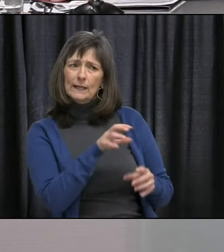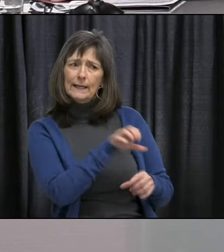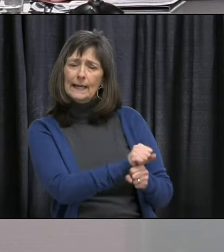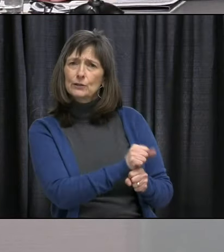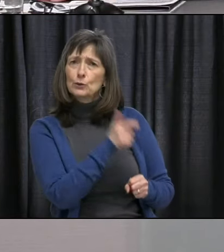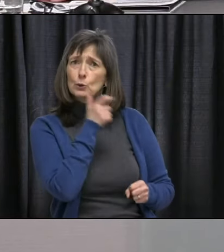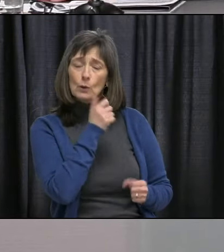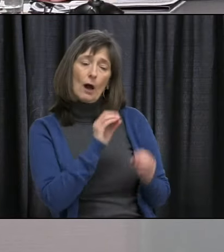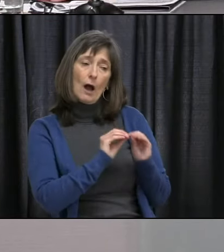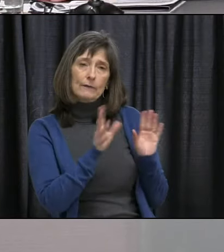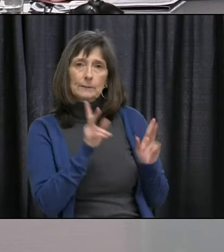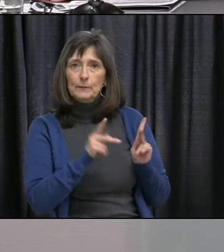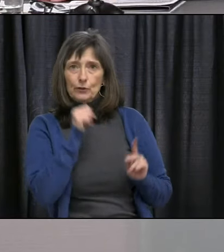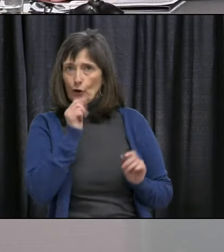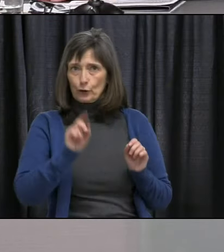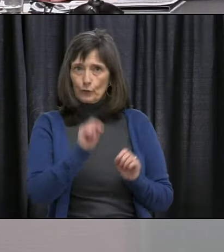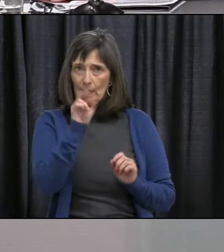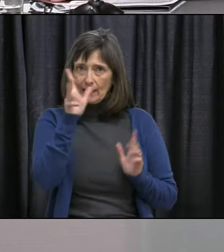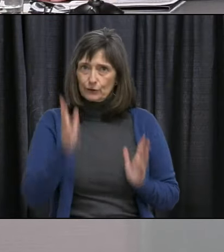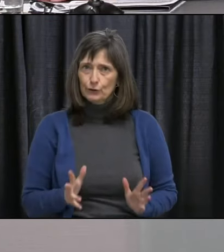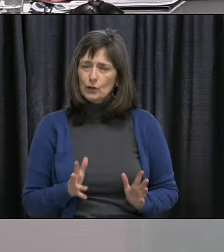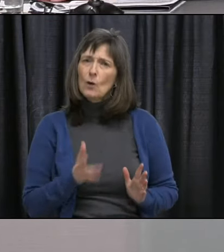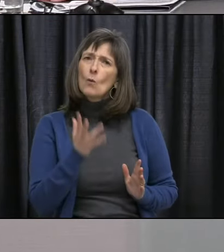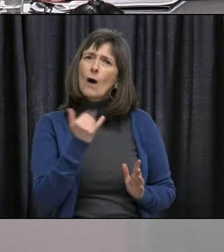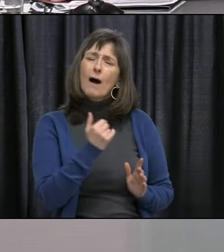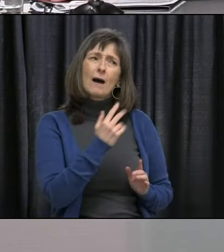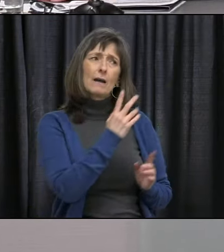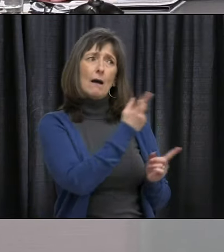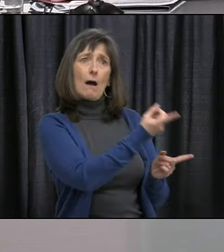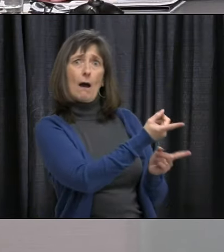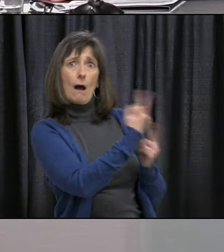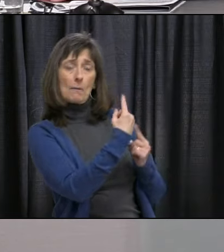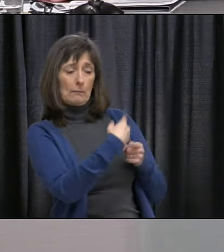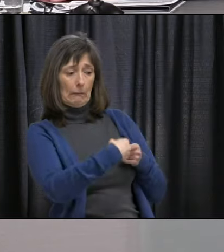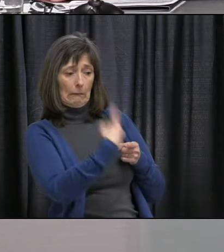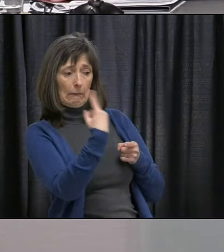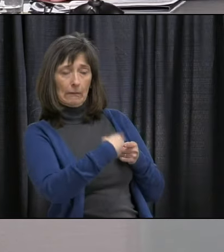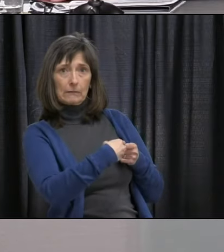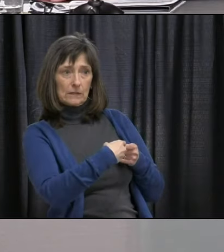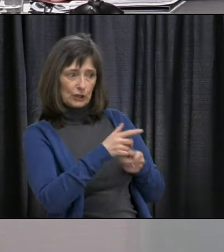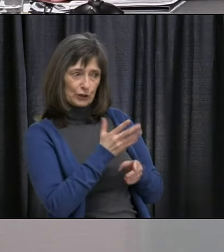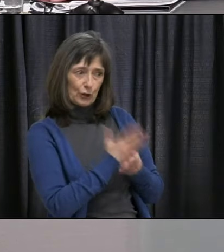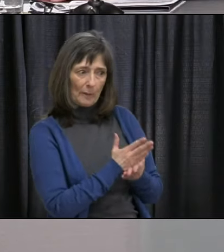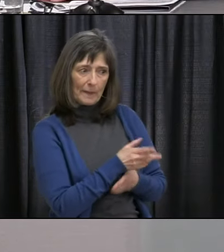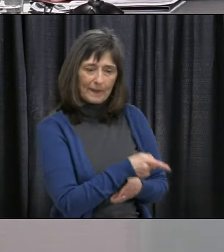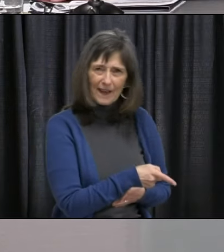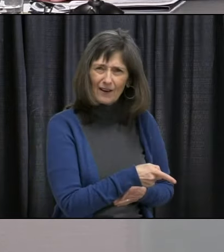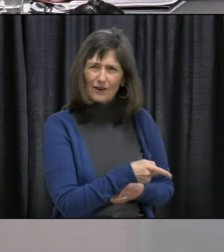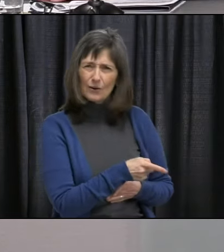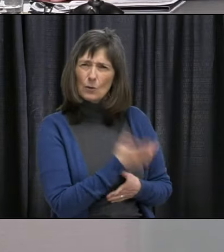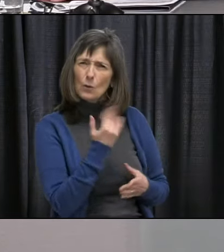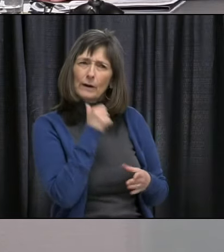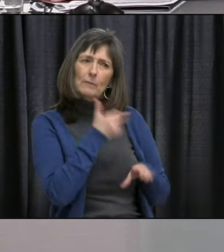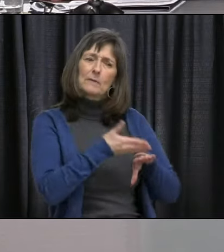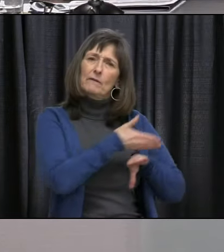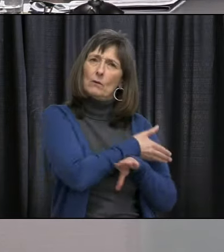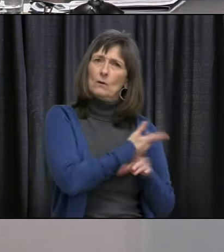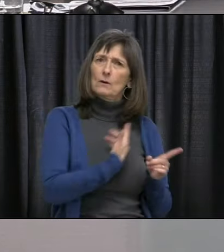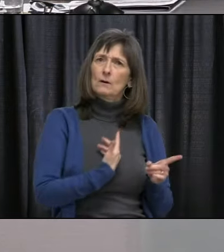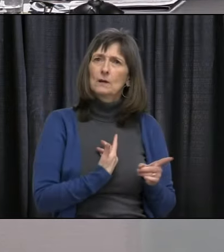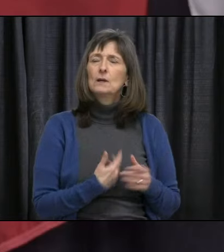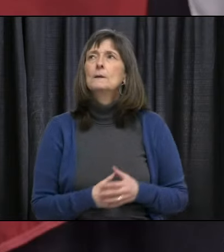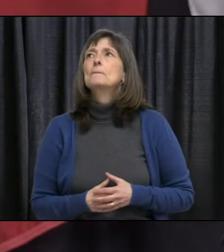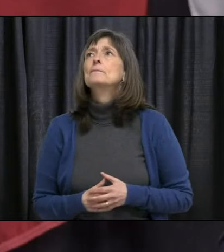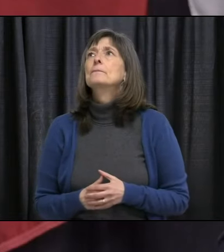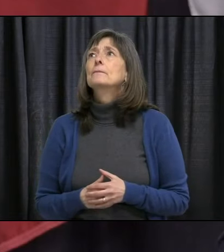aren't from Newfoundland. Why take them to the border? And what's in place to ensure due process for this sort of thing? Well, I think